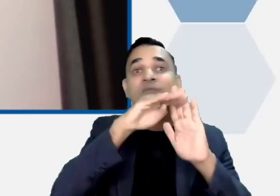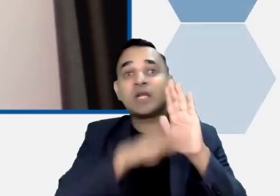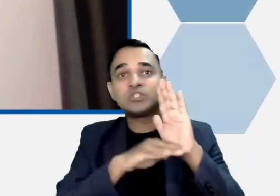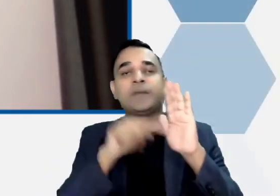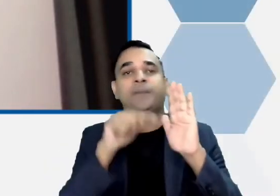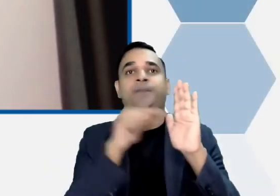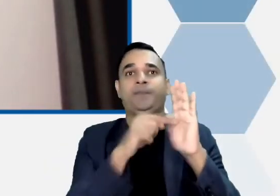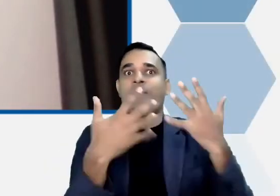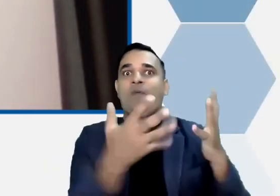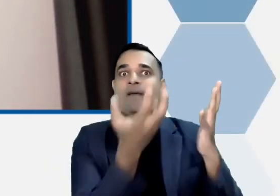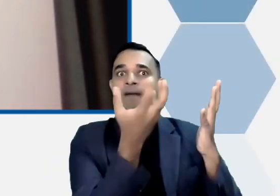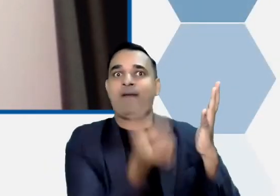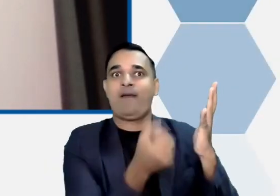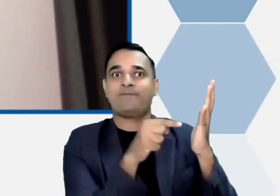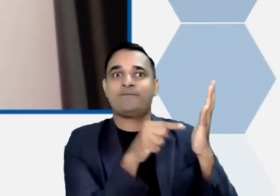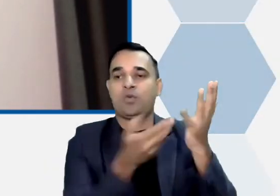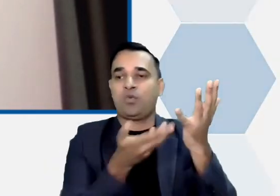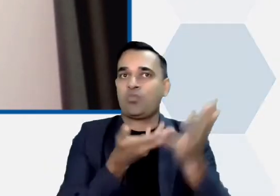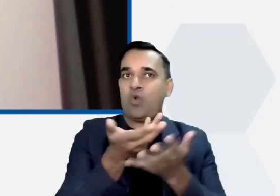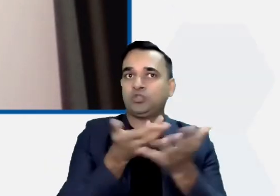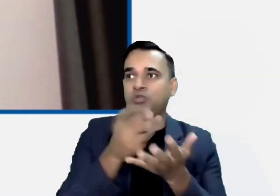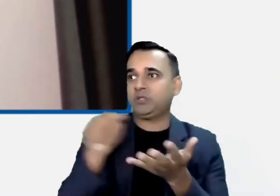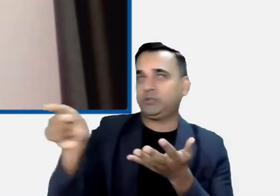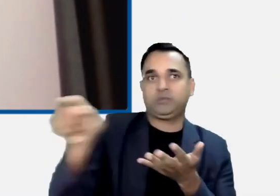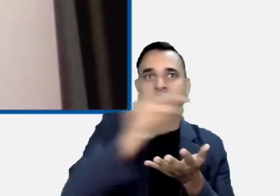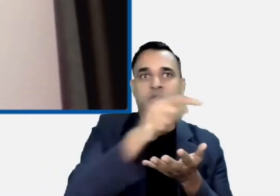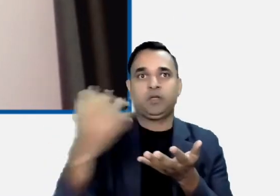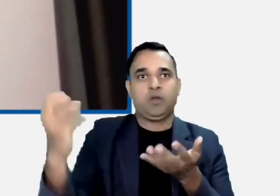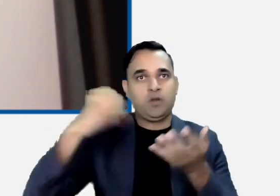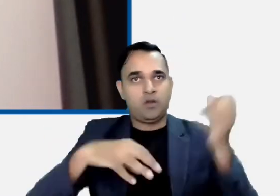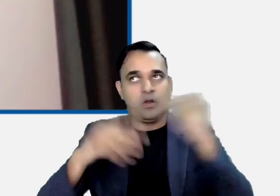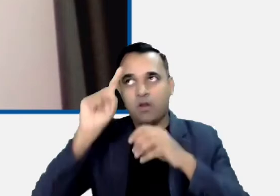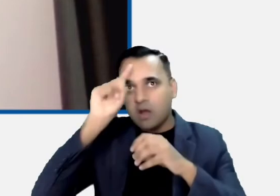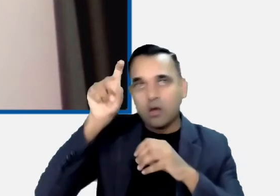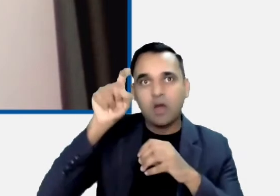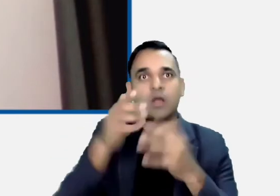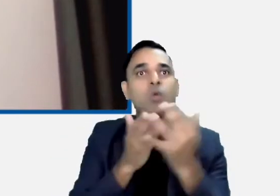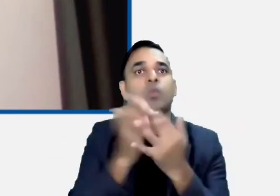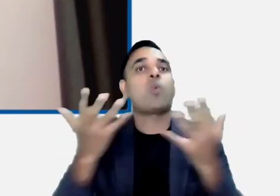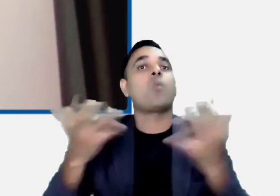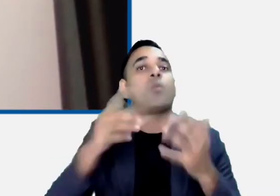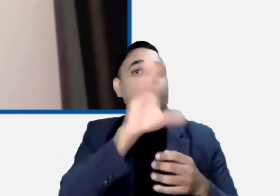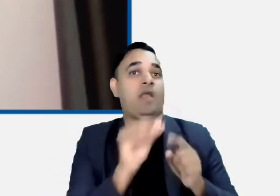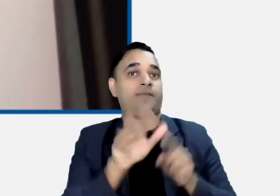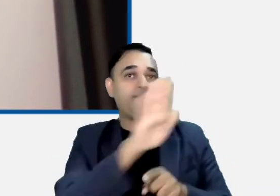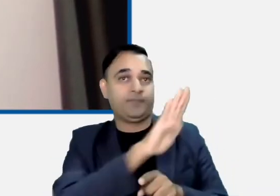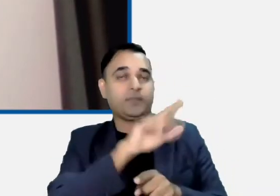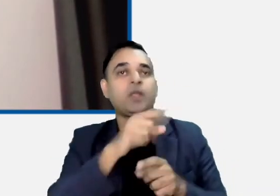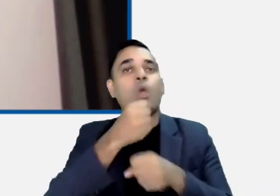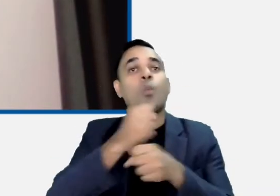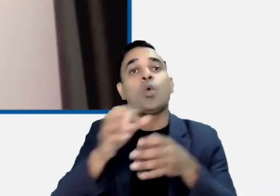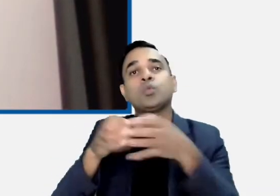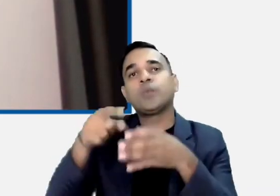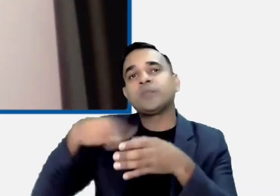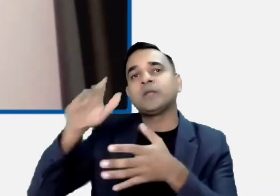from the African Working Group, regional platform sessions, and voluntary stakeholders' commitments have formed